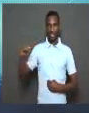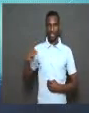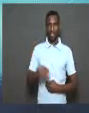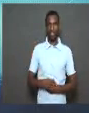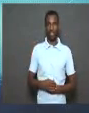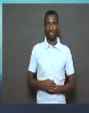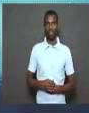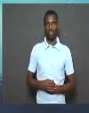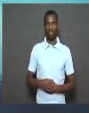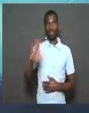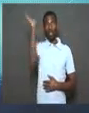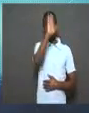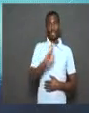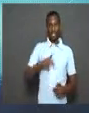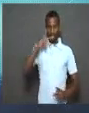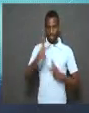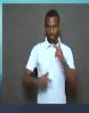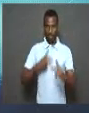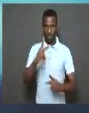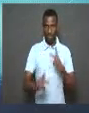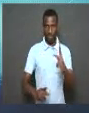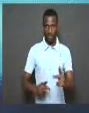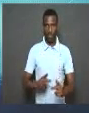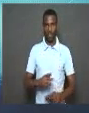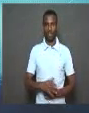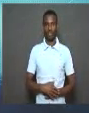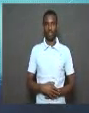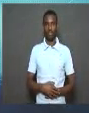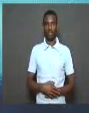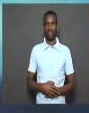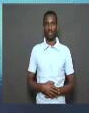and gaseous processes.